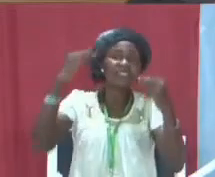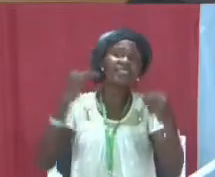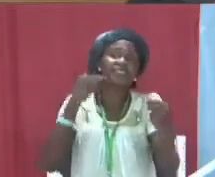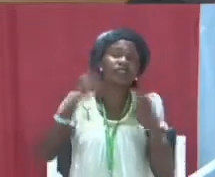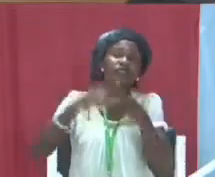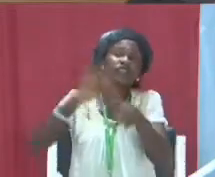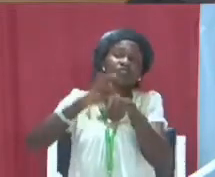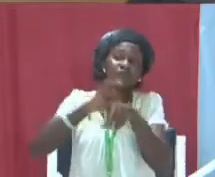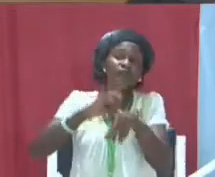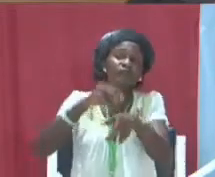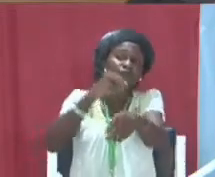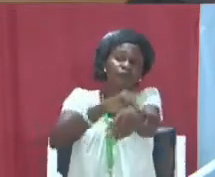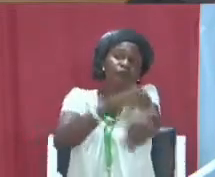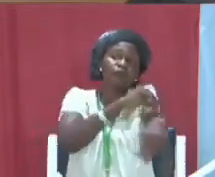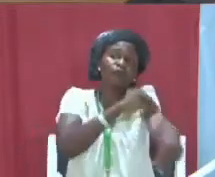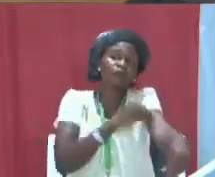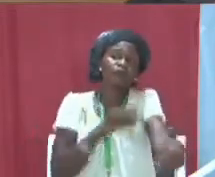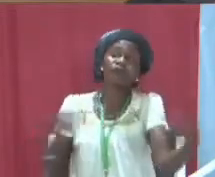feet.